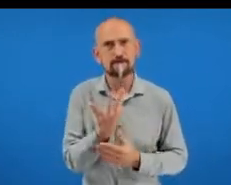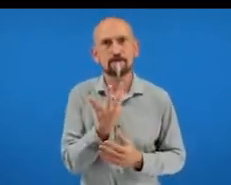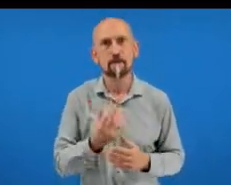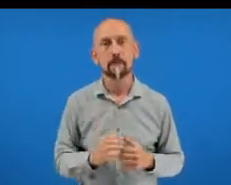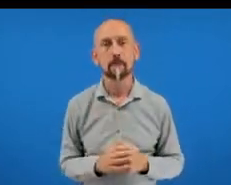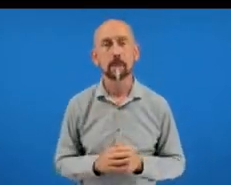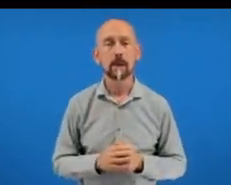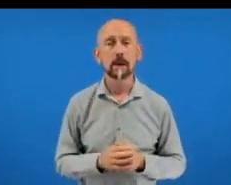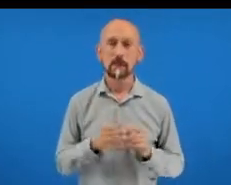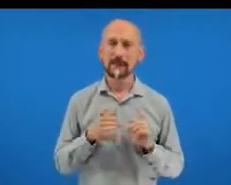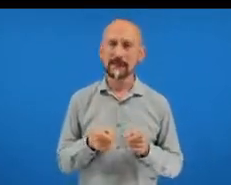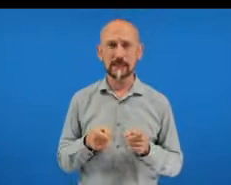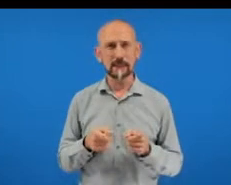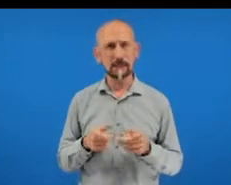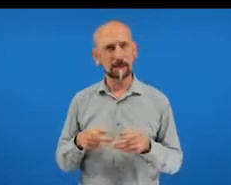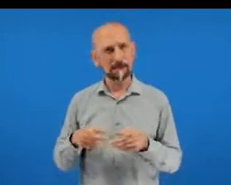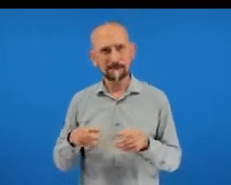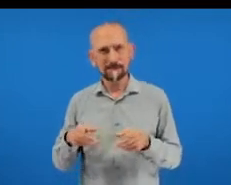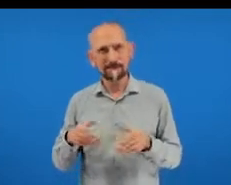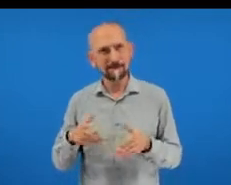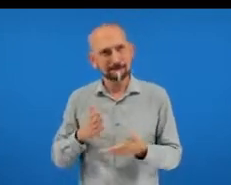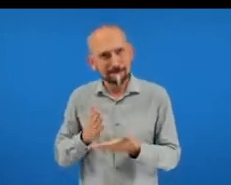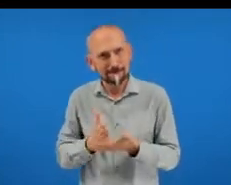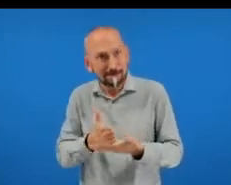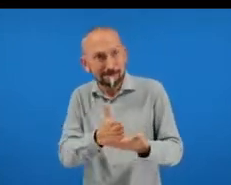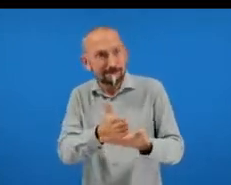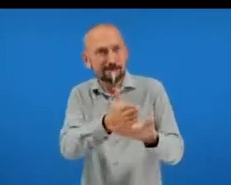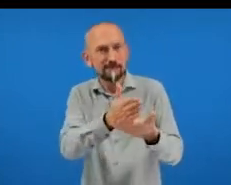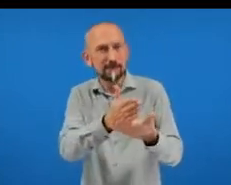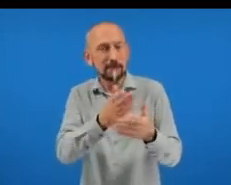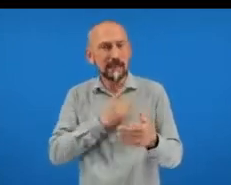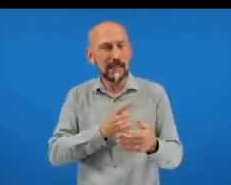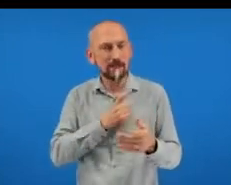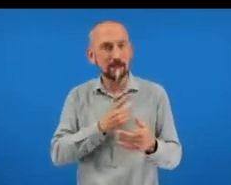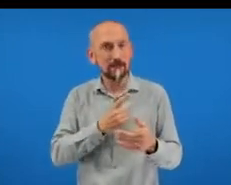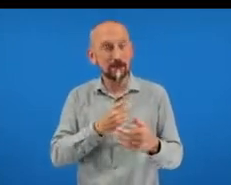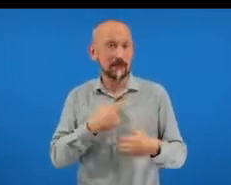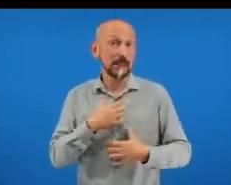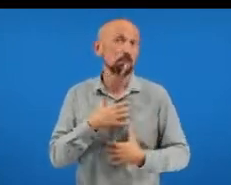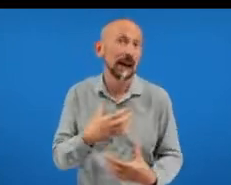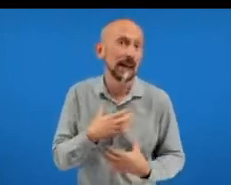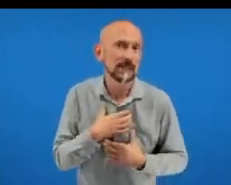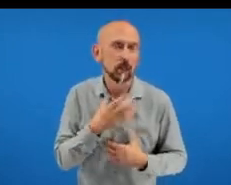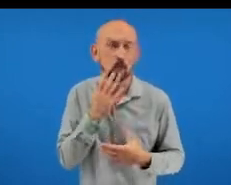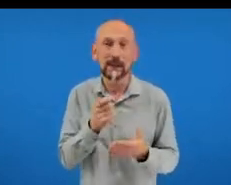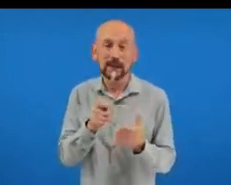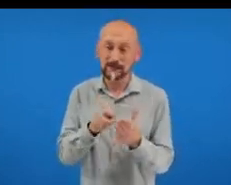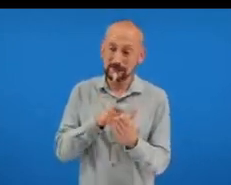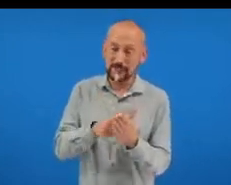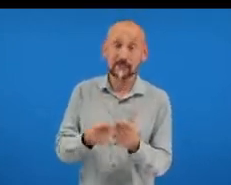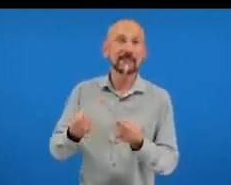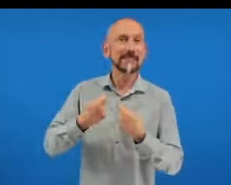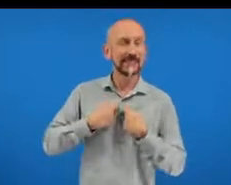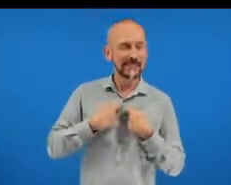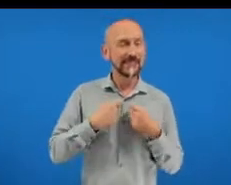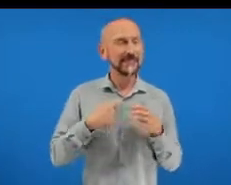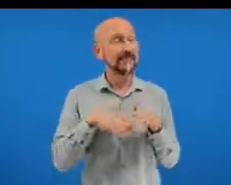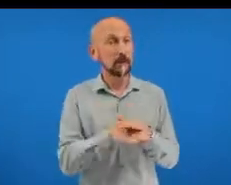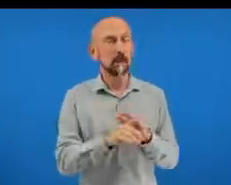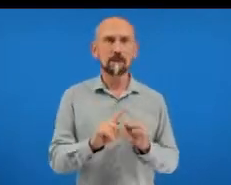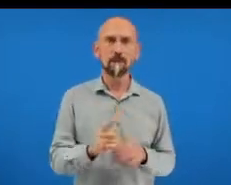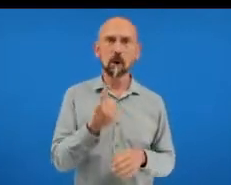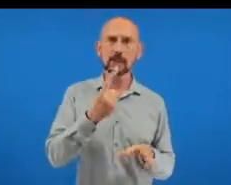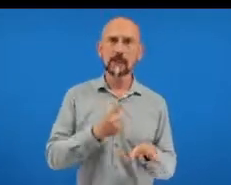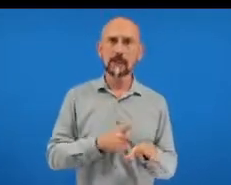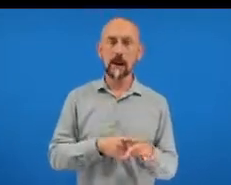that I was surprised when I was elected to find out I was the first applied psychologist to be elected to